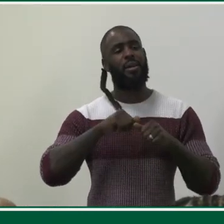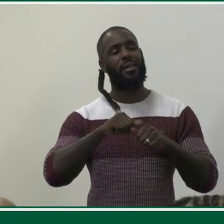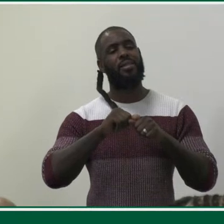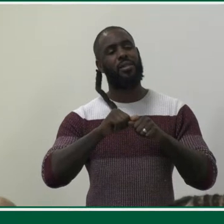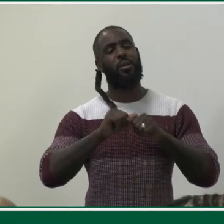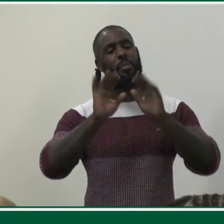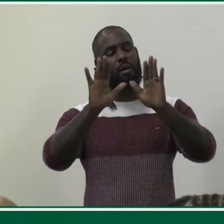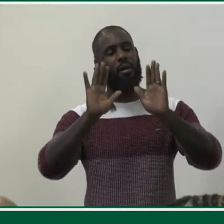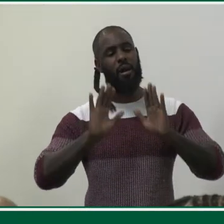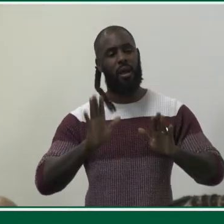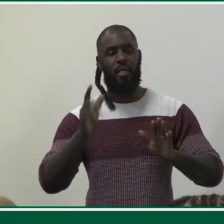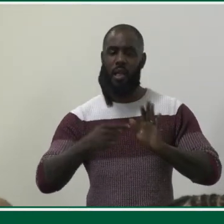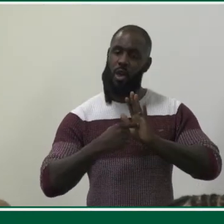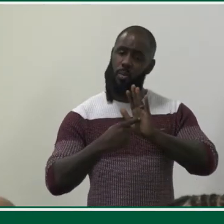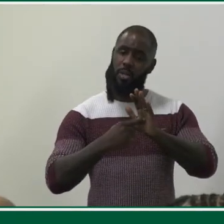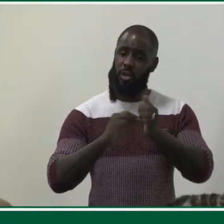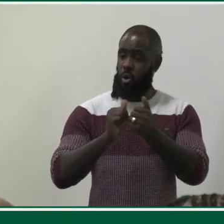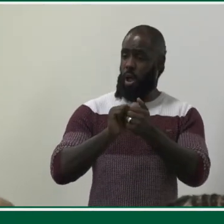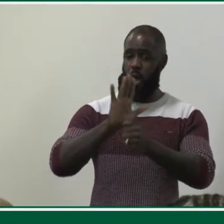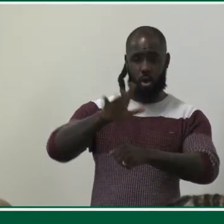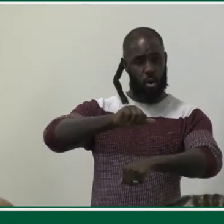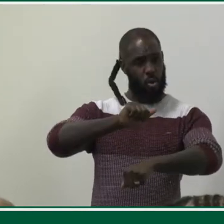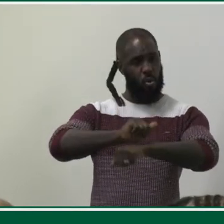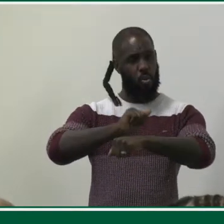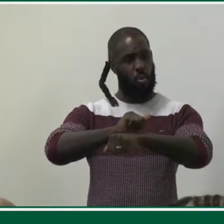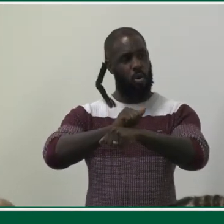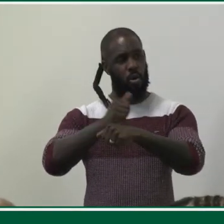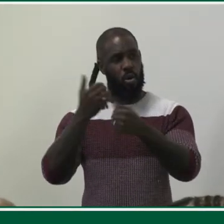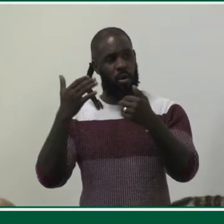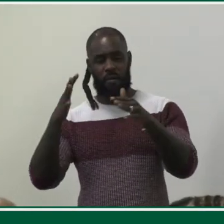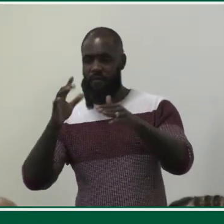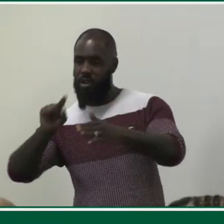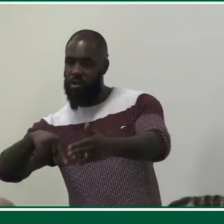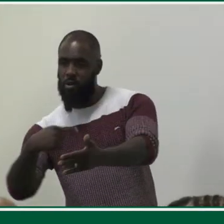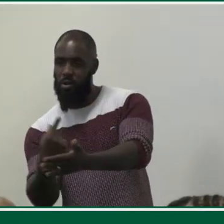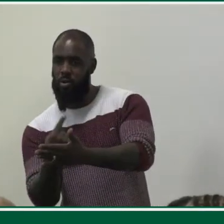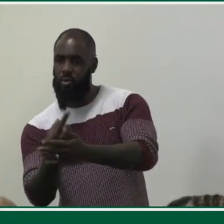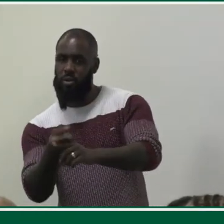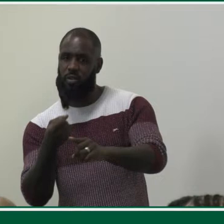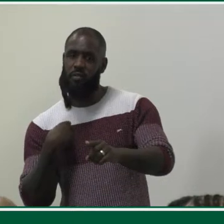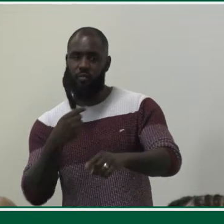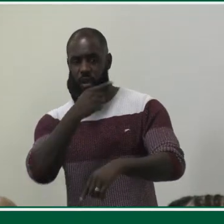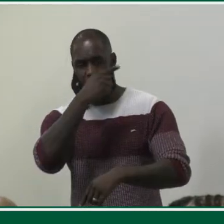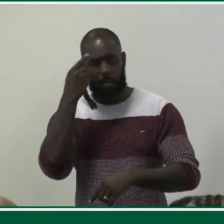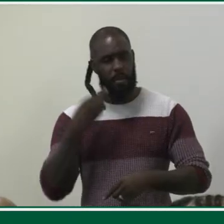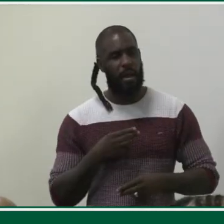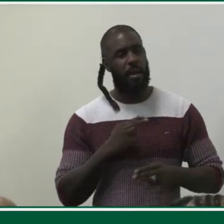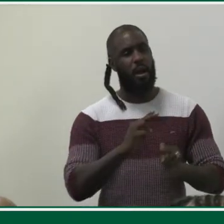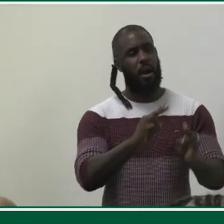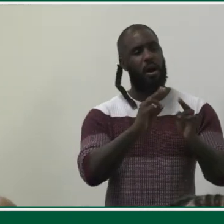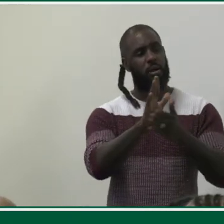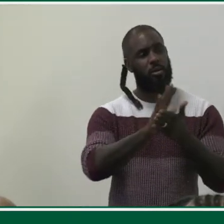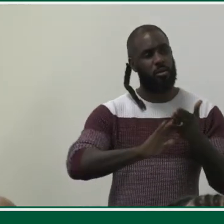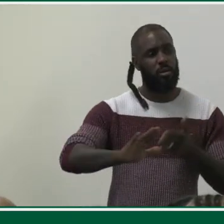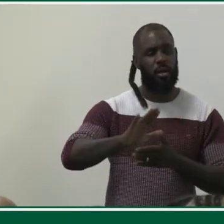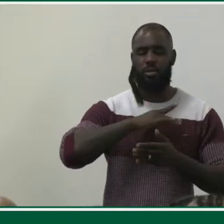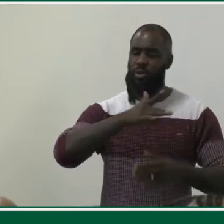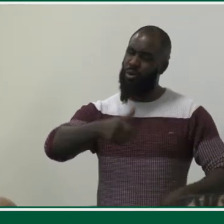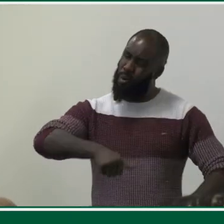And that will be showcased by their work and upon completion, graduating from the Black Honors College. So pride as